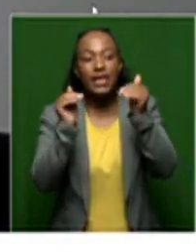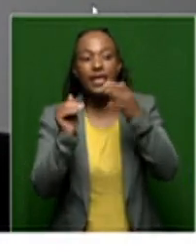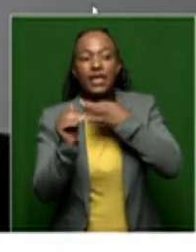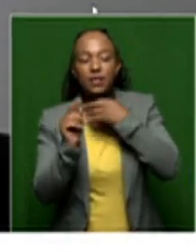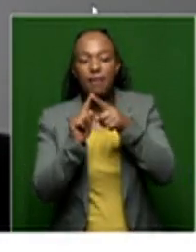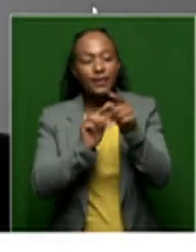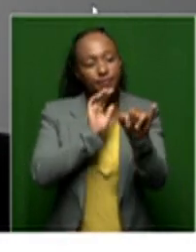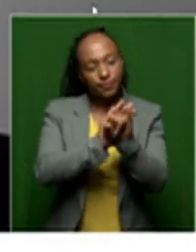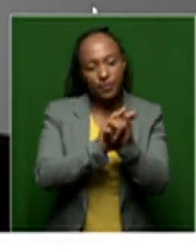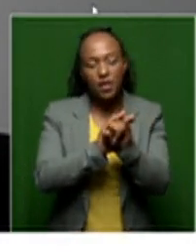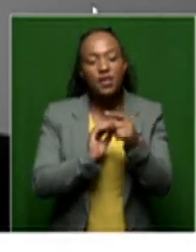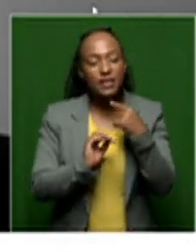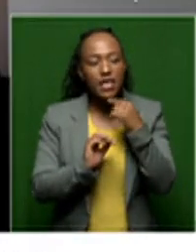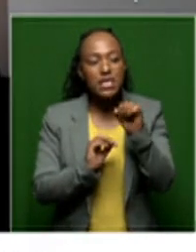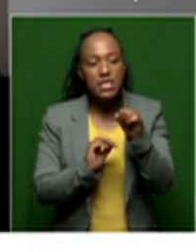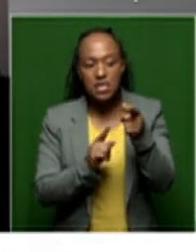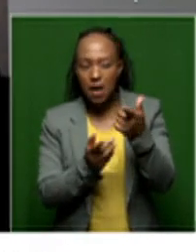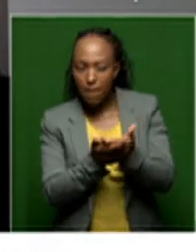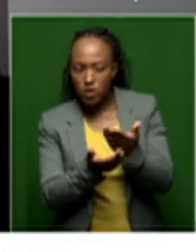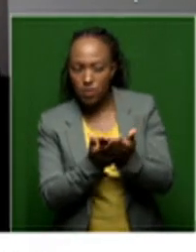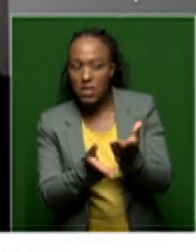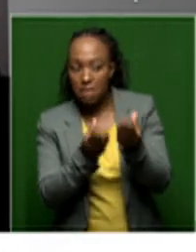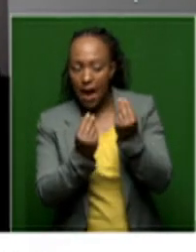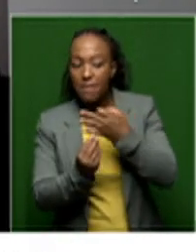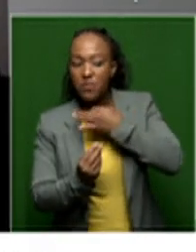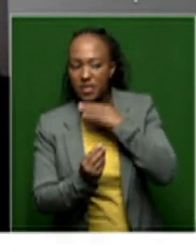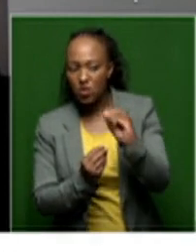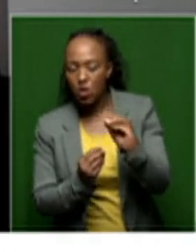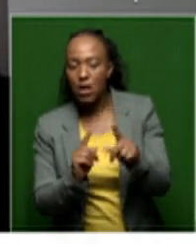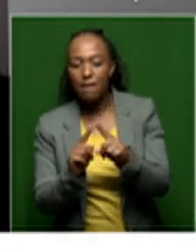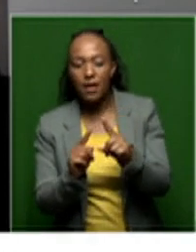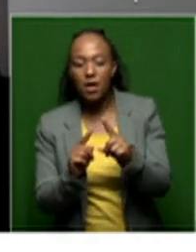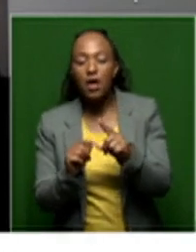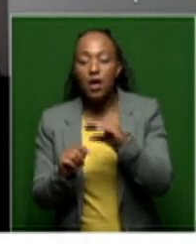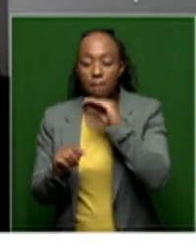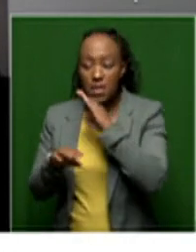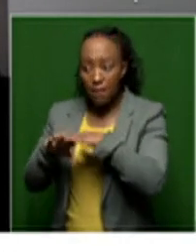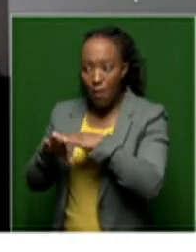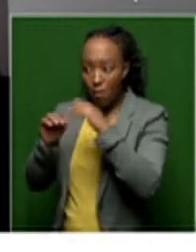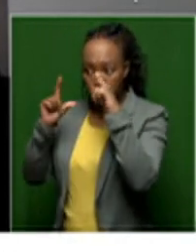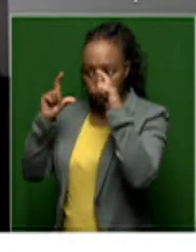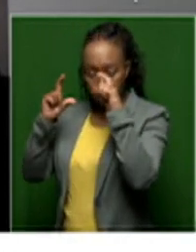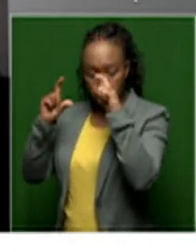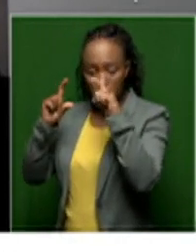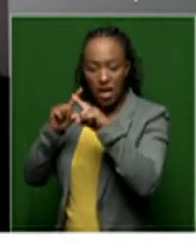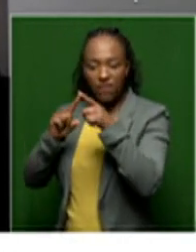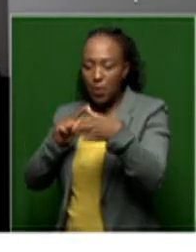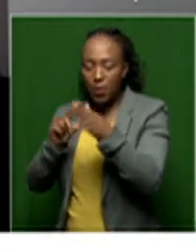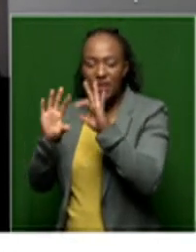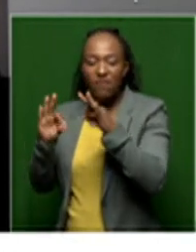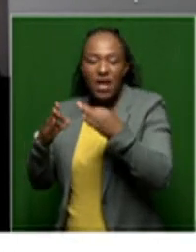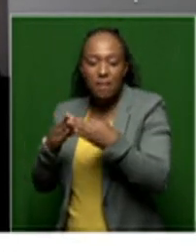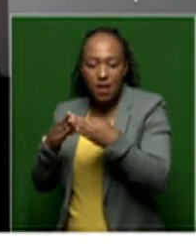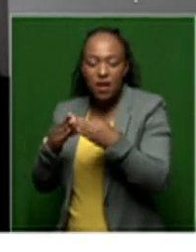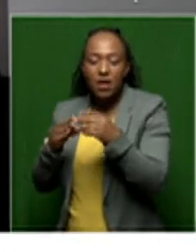diagnostic. So it just increases your risk. Yeah, which means that you have to be a lot more vigilant. Say, if you don't have it in your family